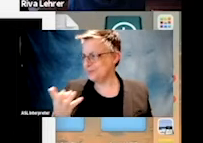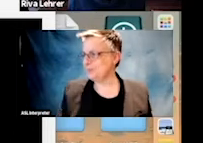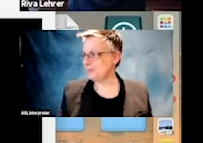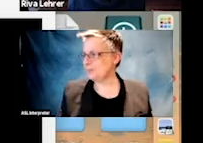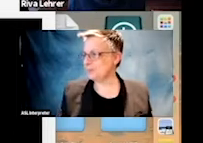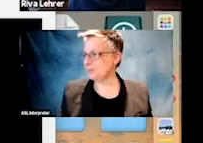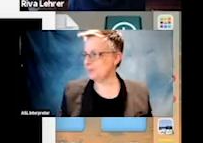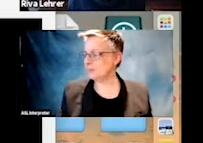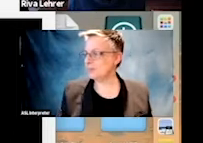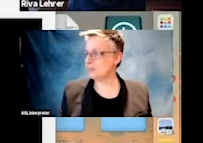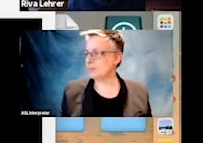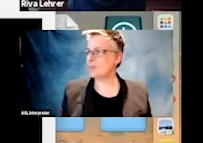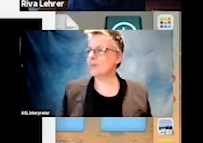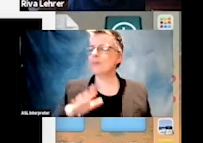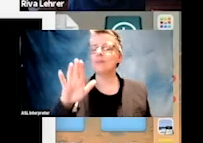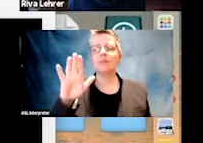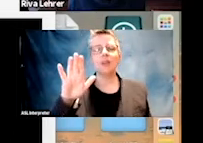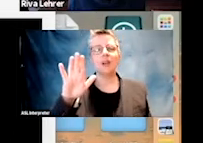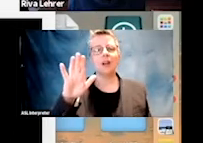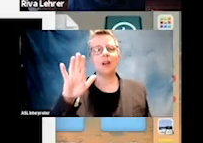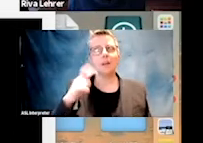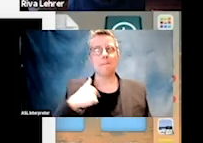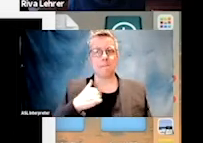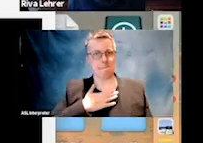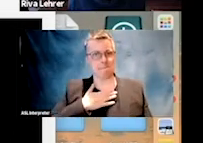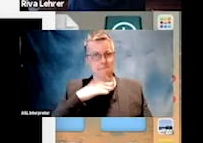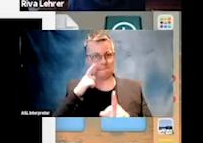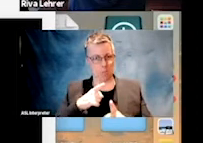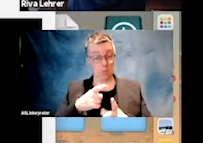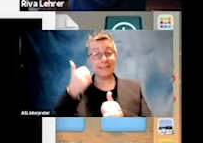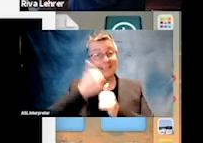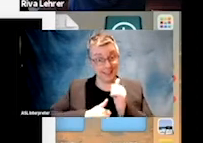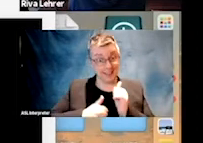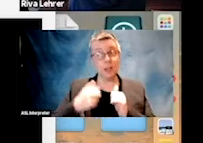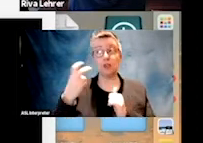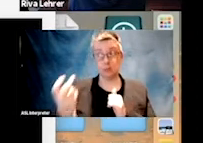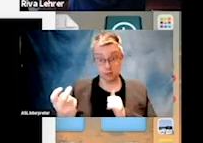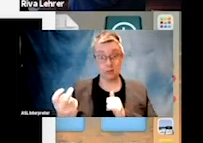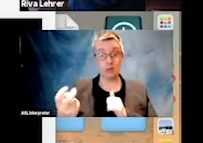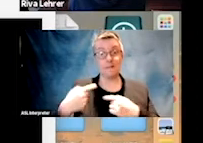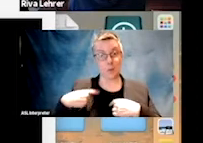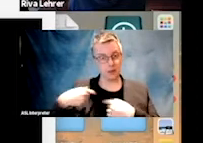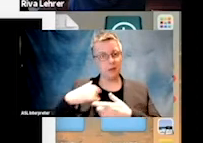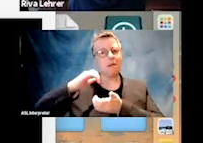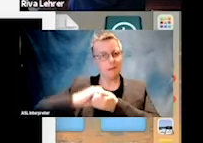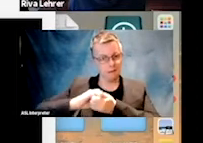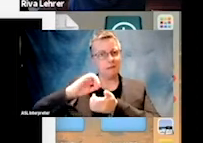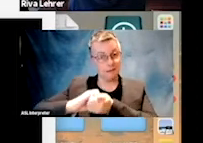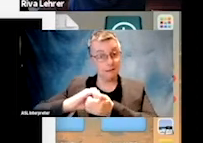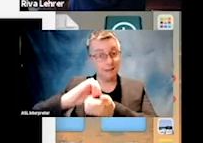Um, is that, uh, each collaboration for me is life-changing.